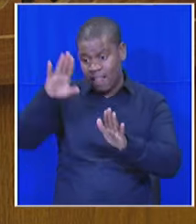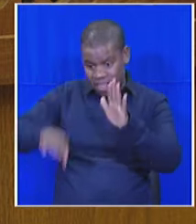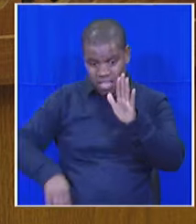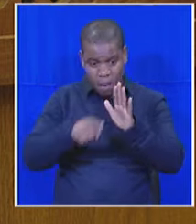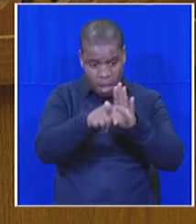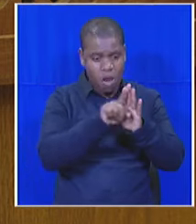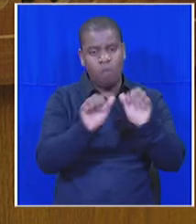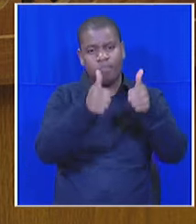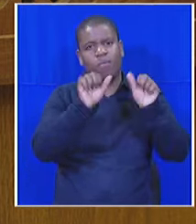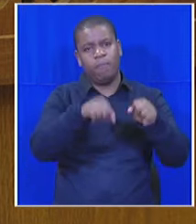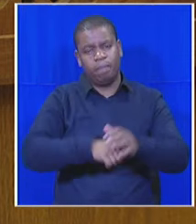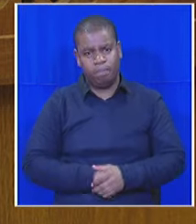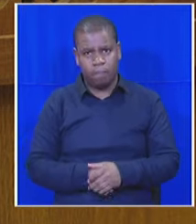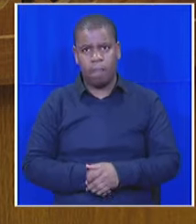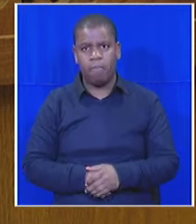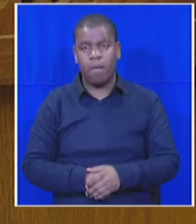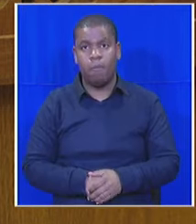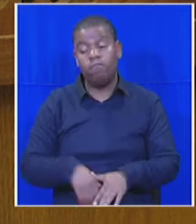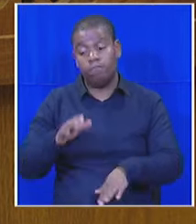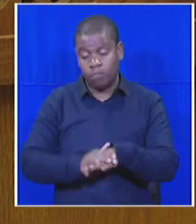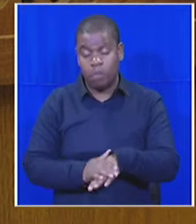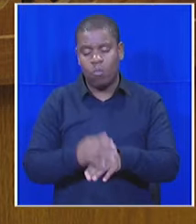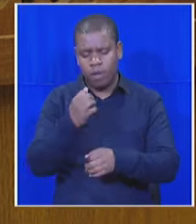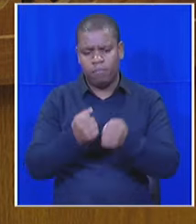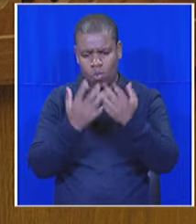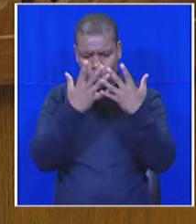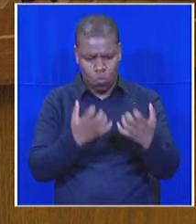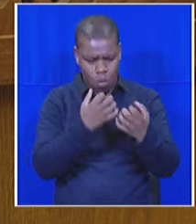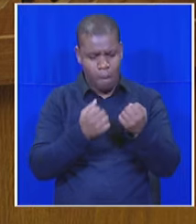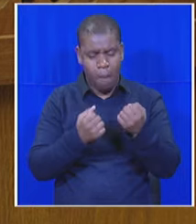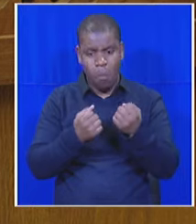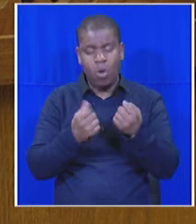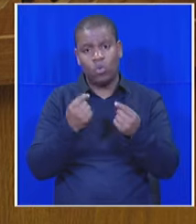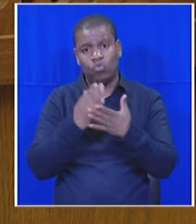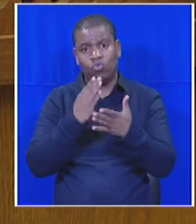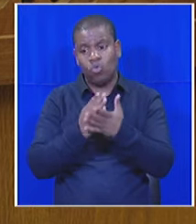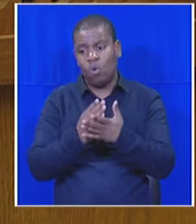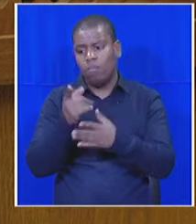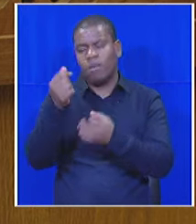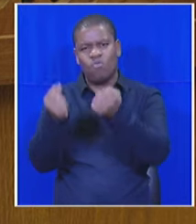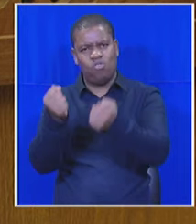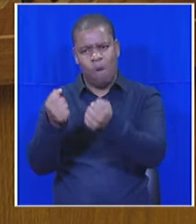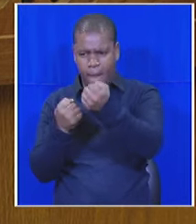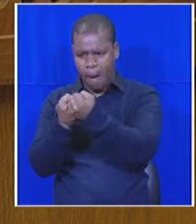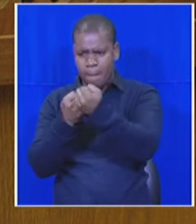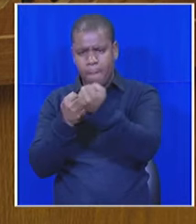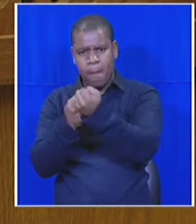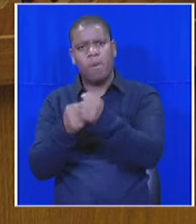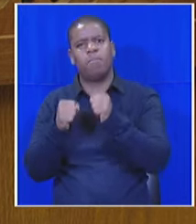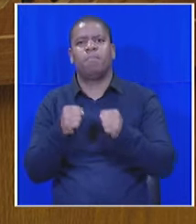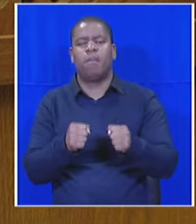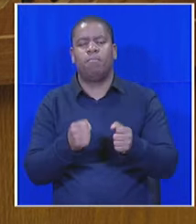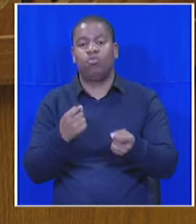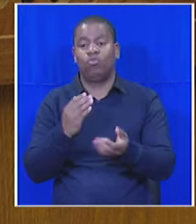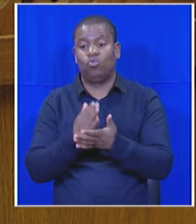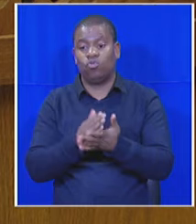come. Therefore, Chair, we are in full support of the continued efforts of our judiciary to effect a further